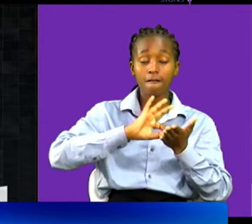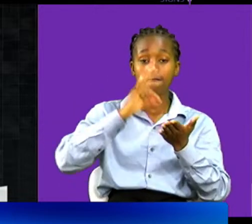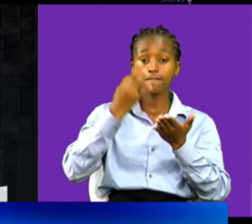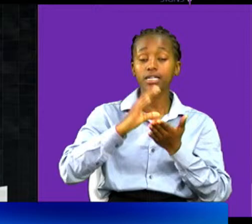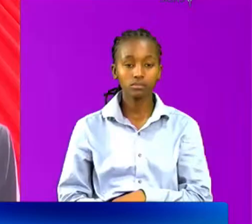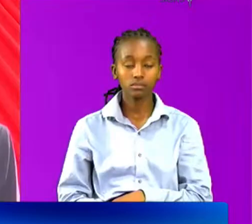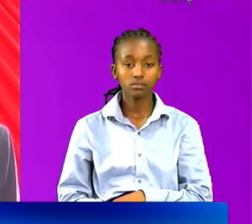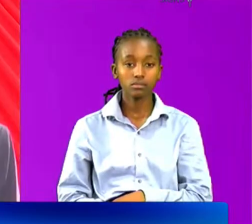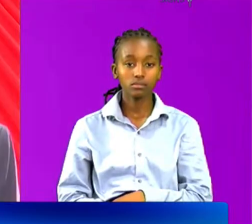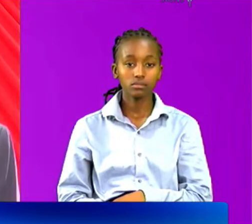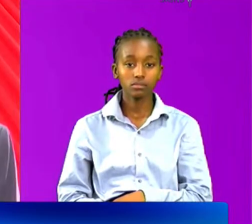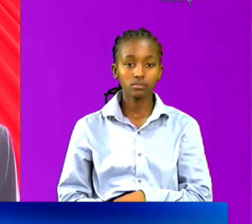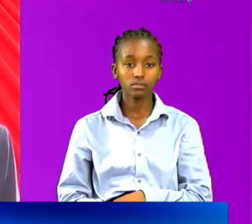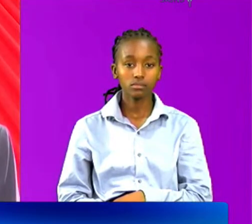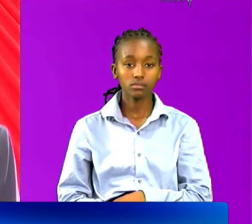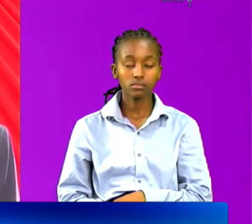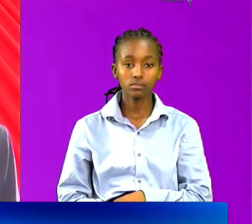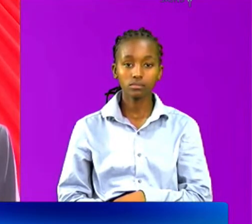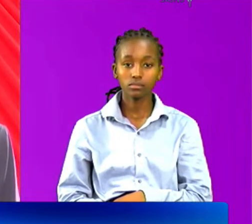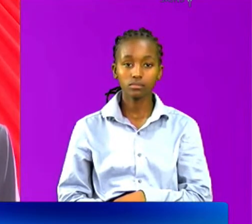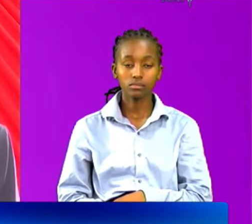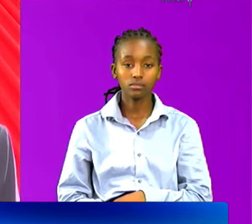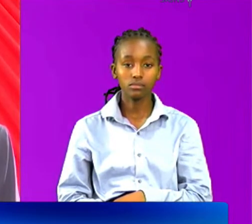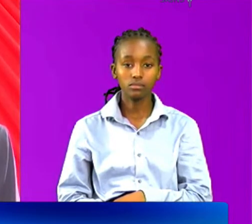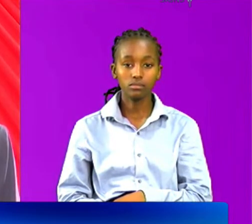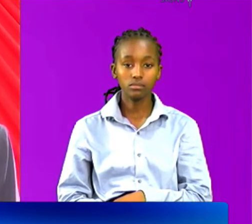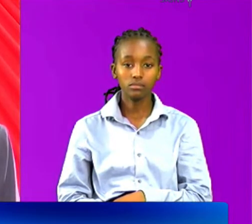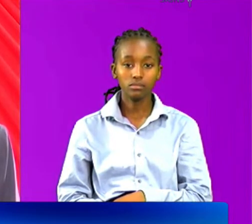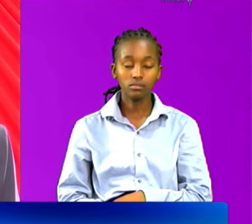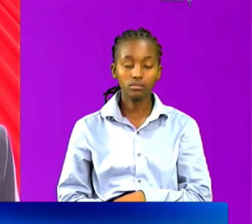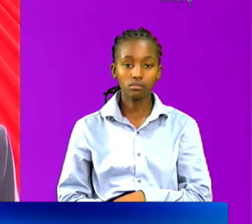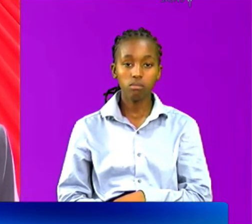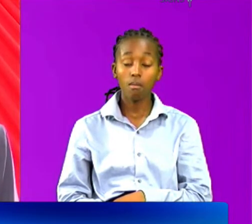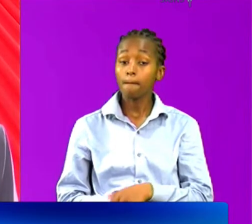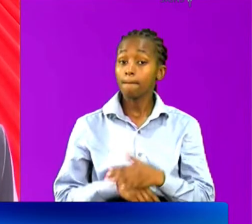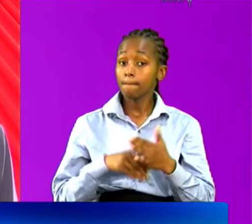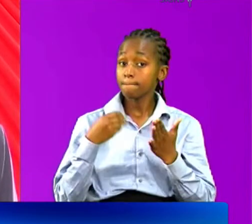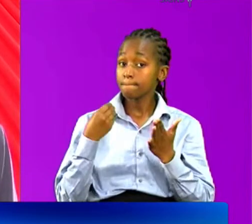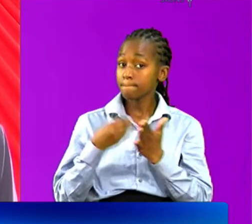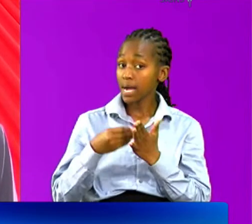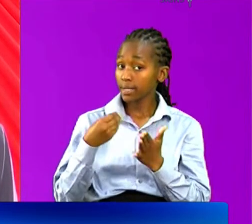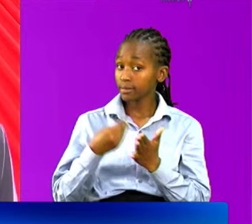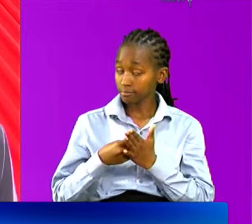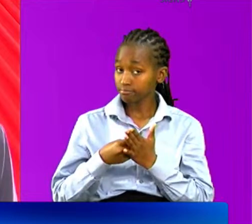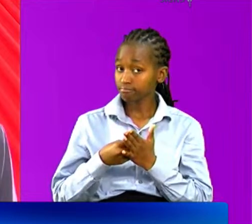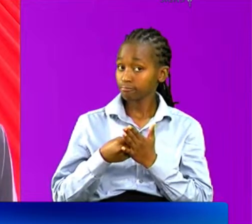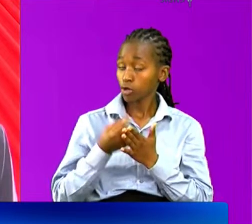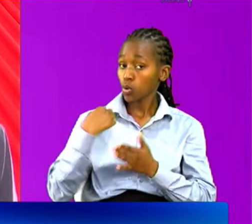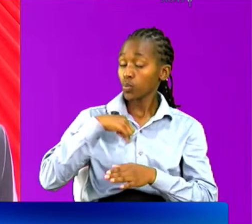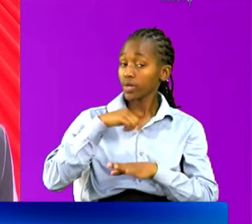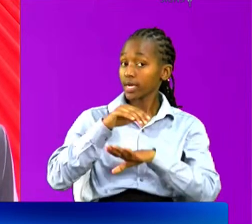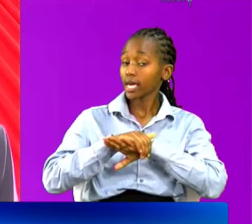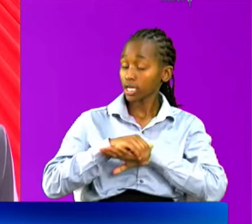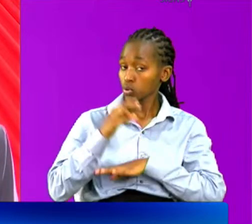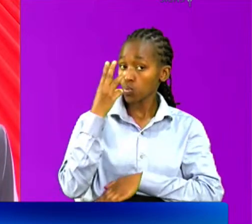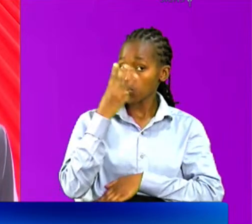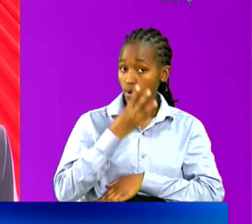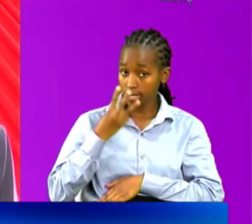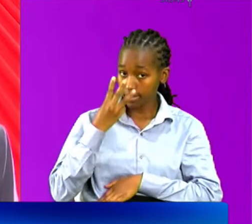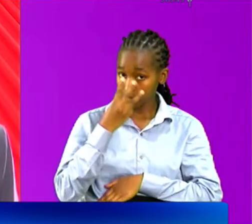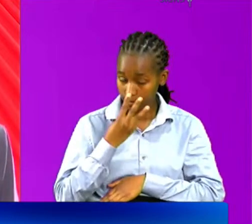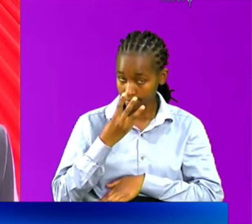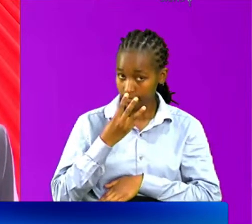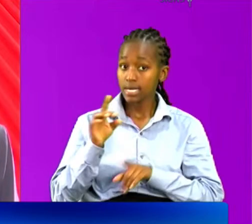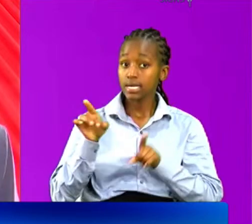according to the MPs, the money was released to us on Wednesday. We have disbursed